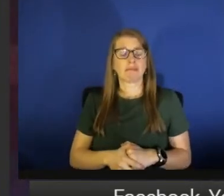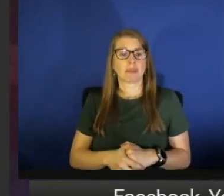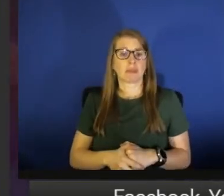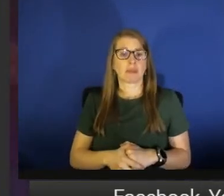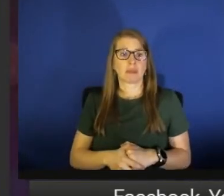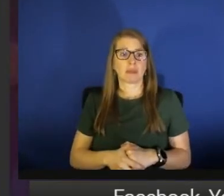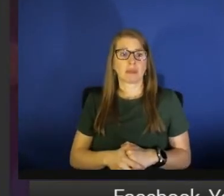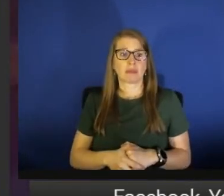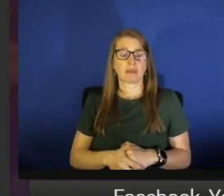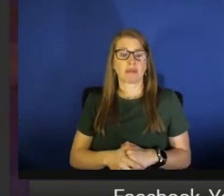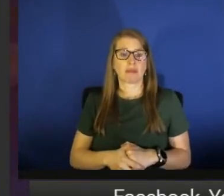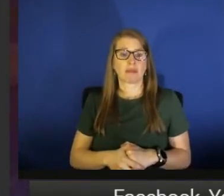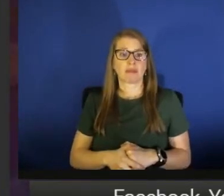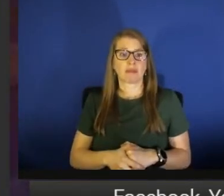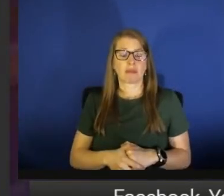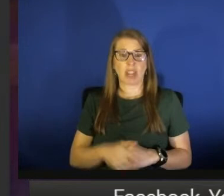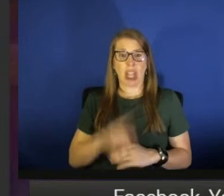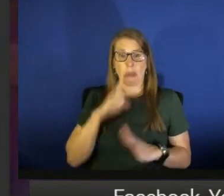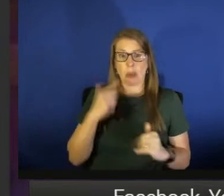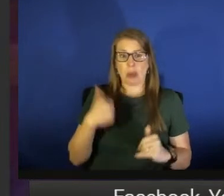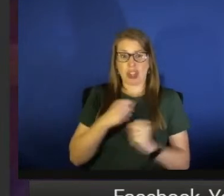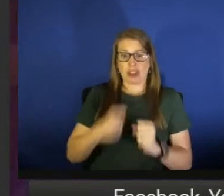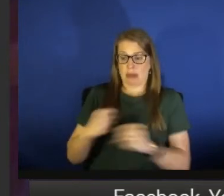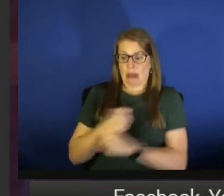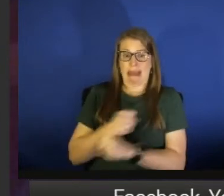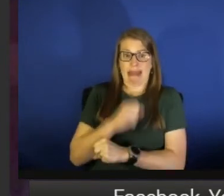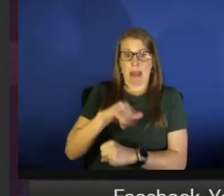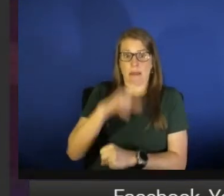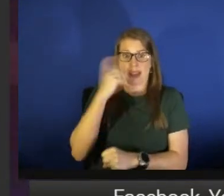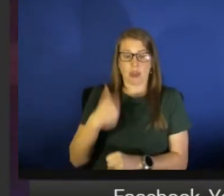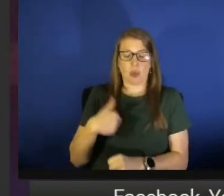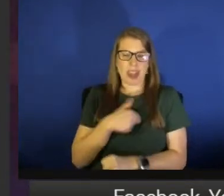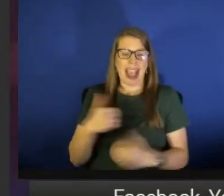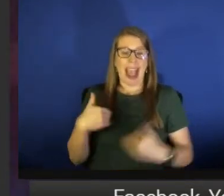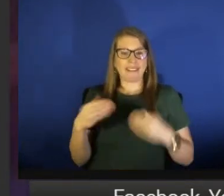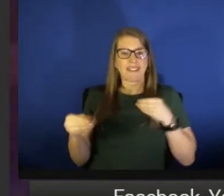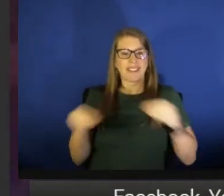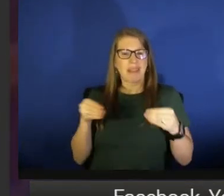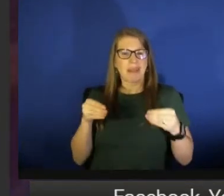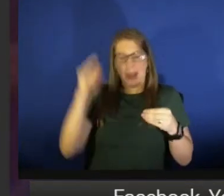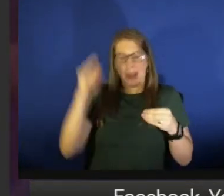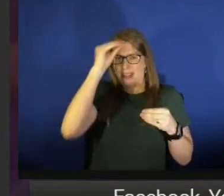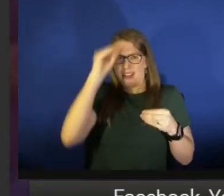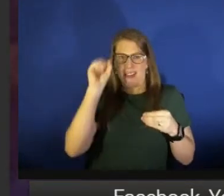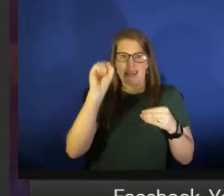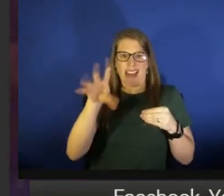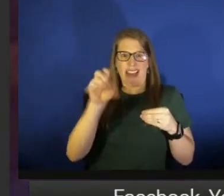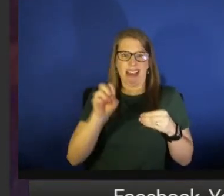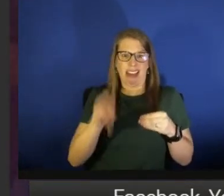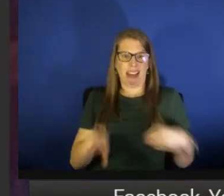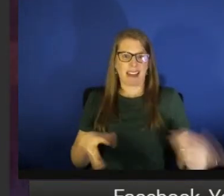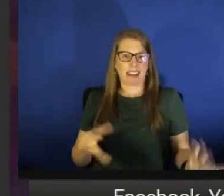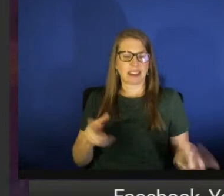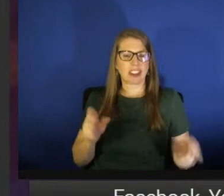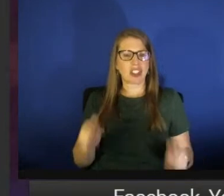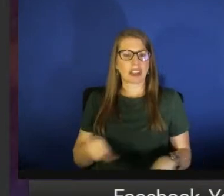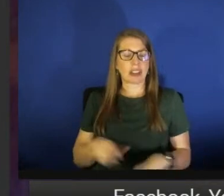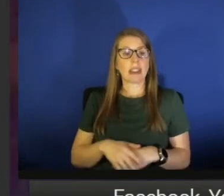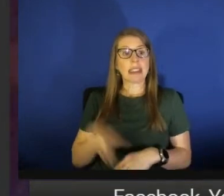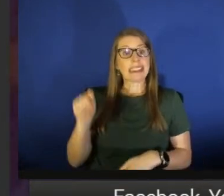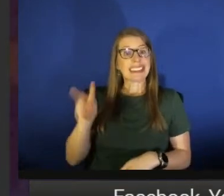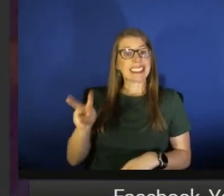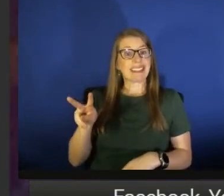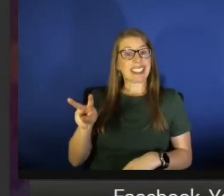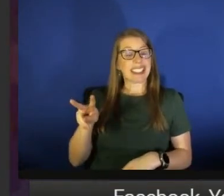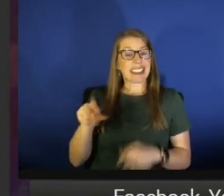combat that because of the freedom that we have to kind of say what we're thinking in a way that the television